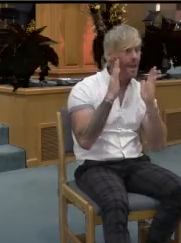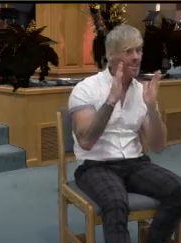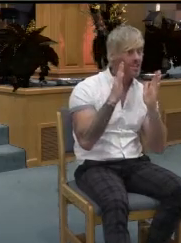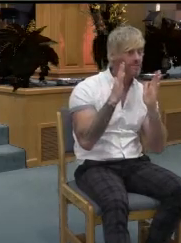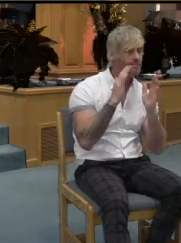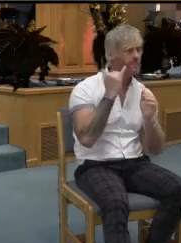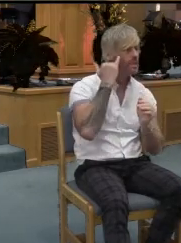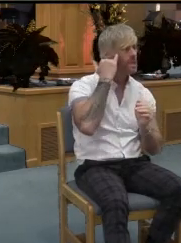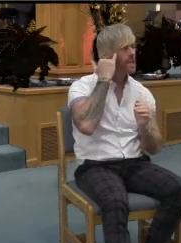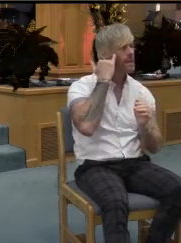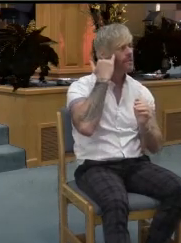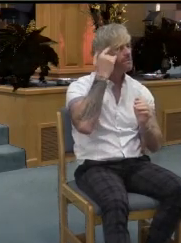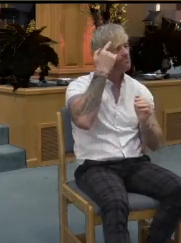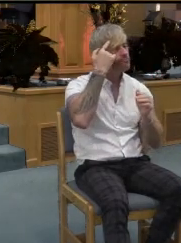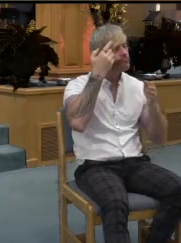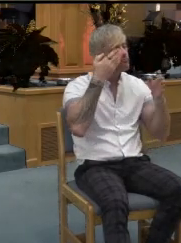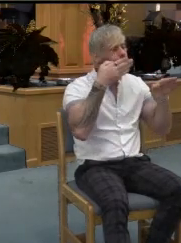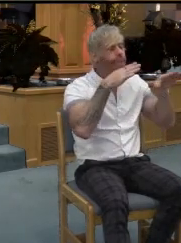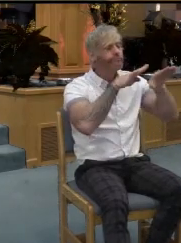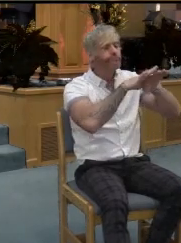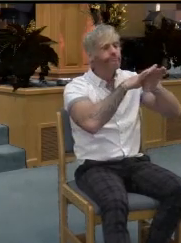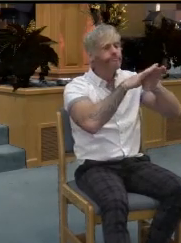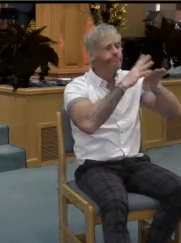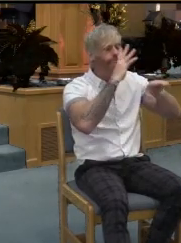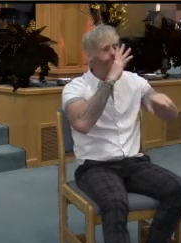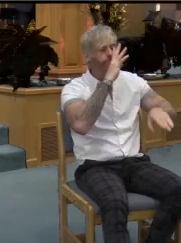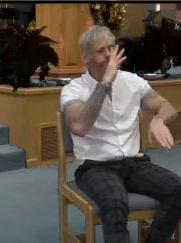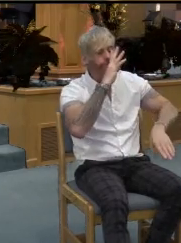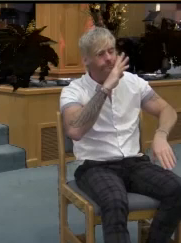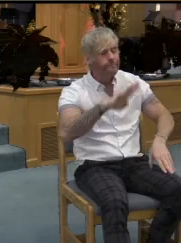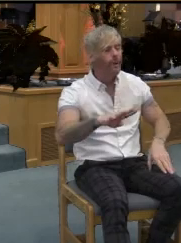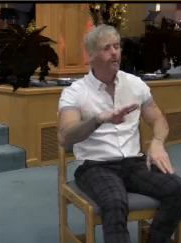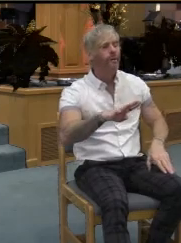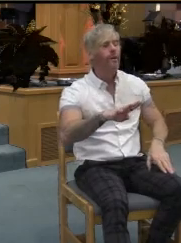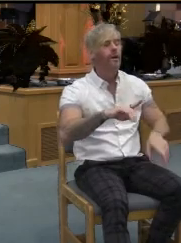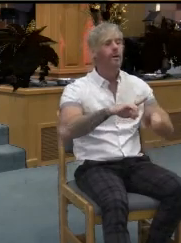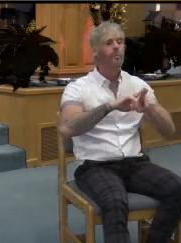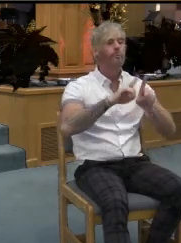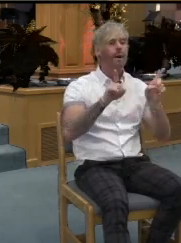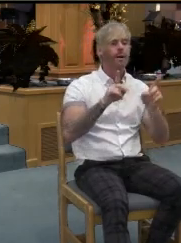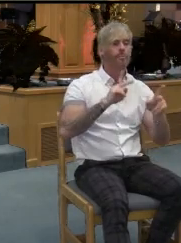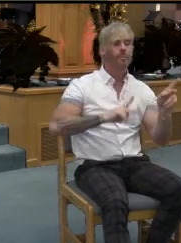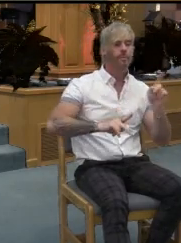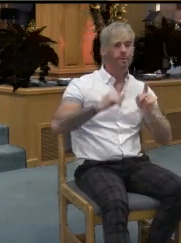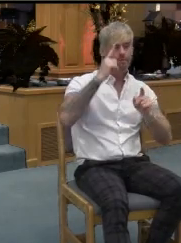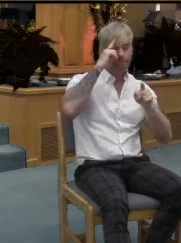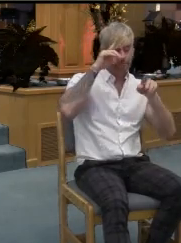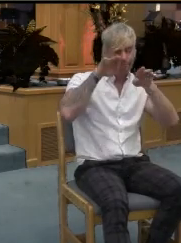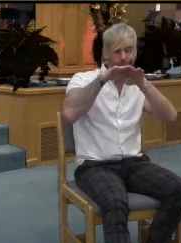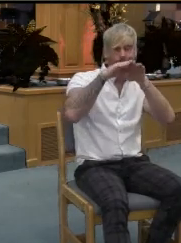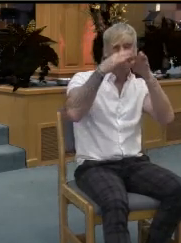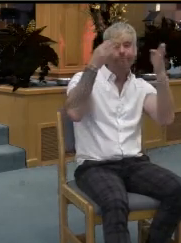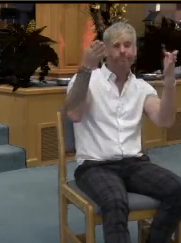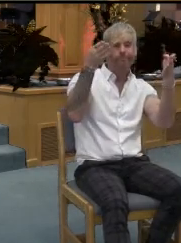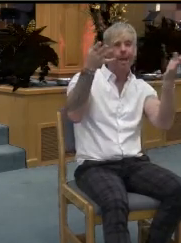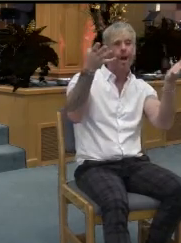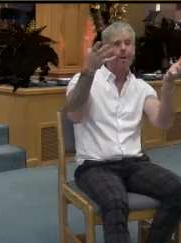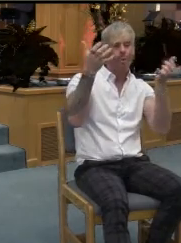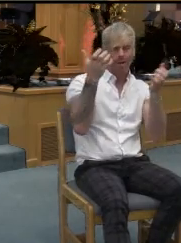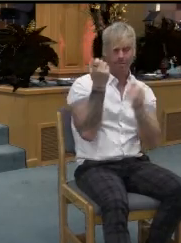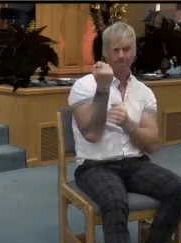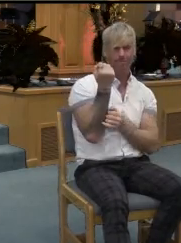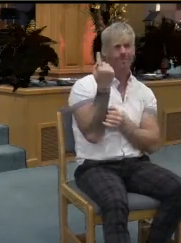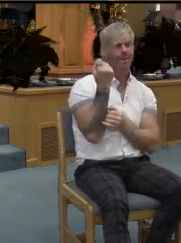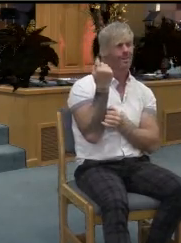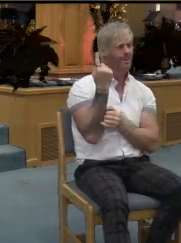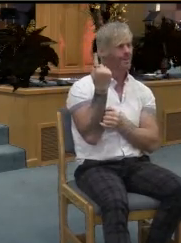Closed-minded people tend to ignore or gloss over anomalies. Open-minded people want to dive in and understand. That's you. That's why